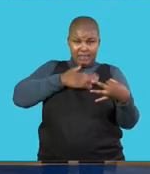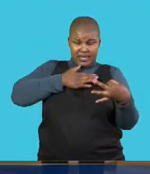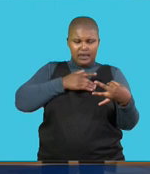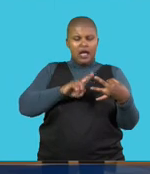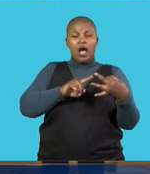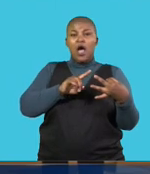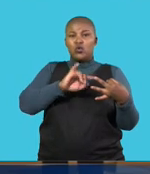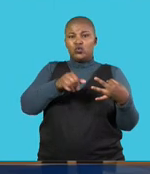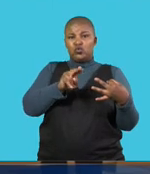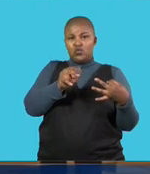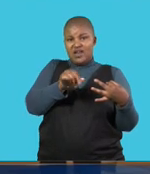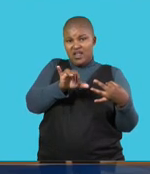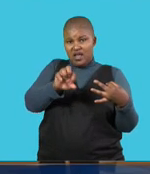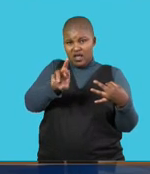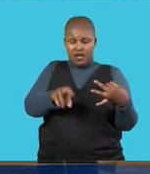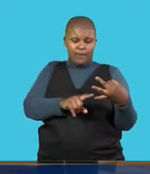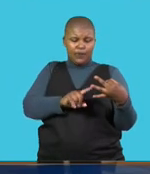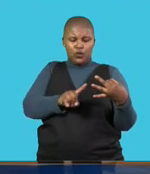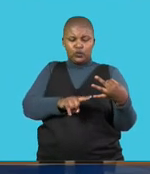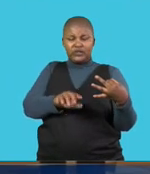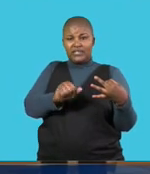brother and Zahara. So